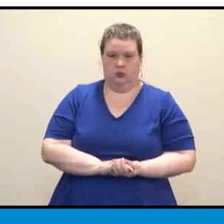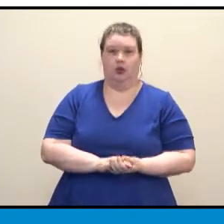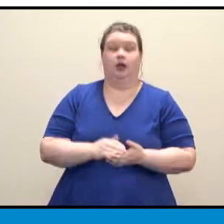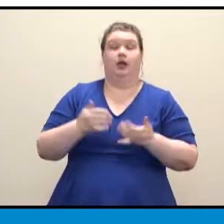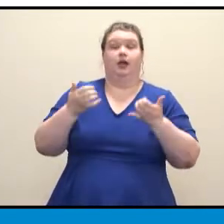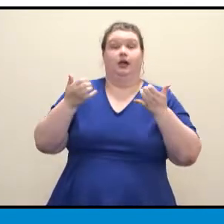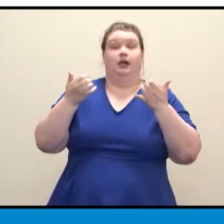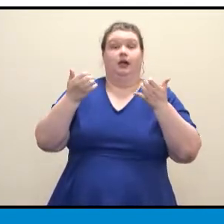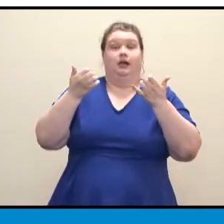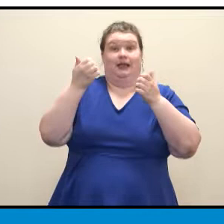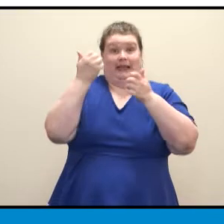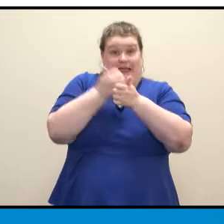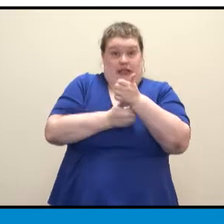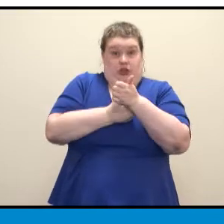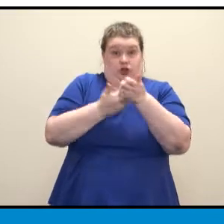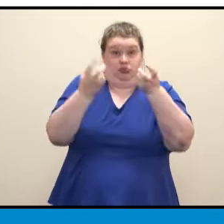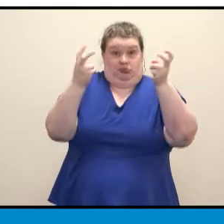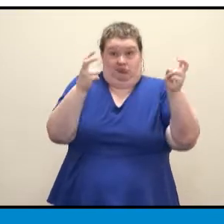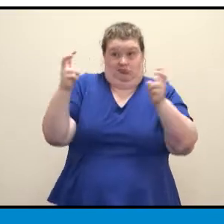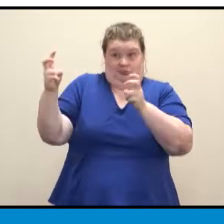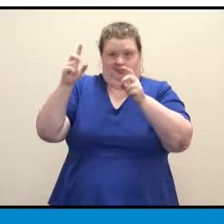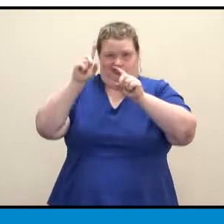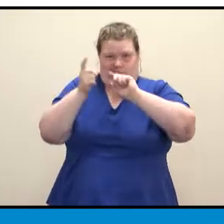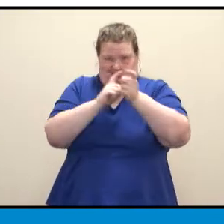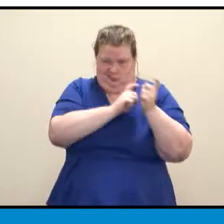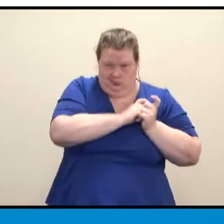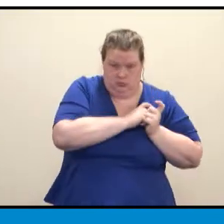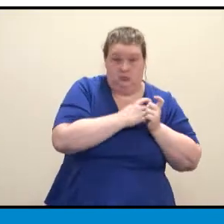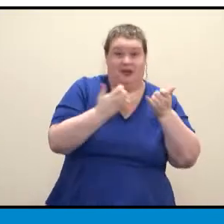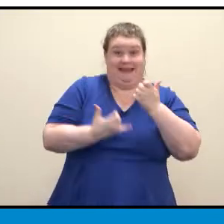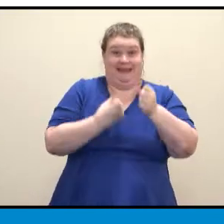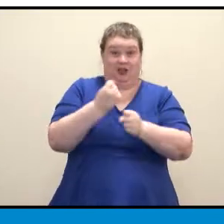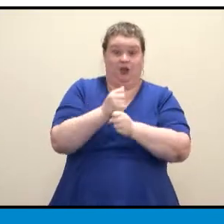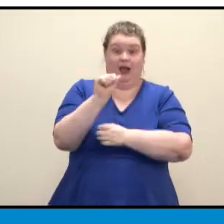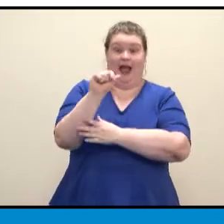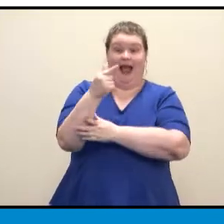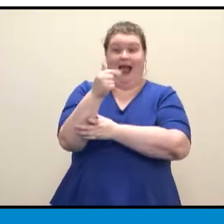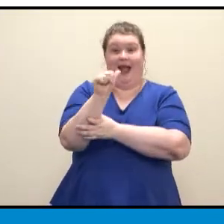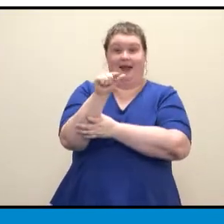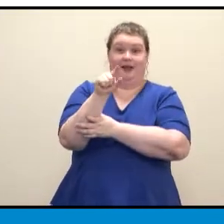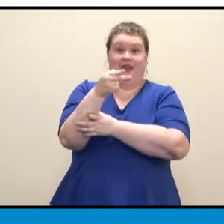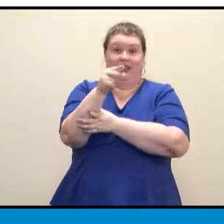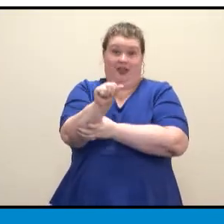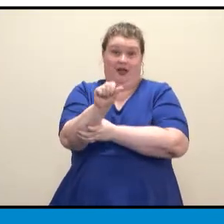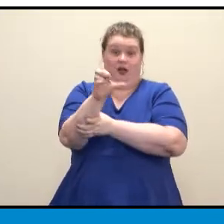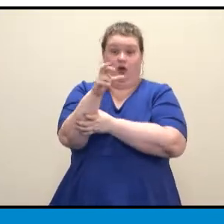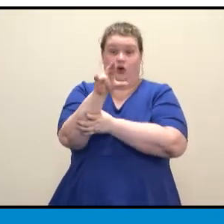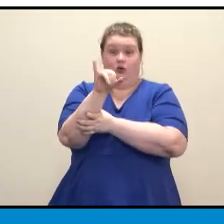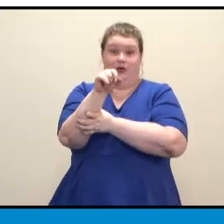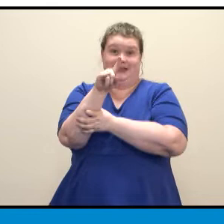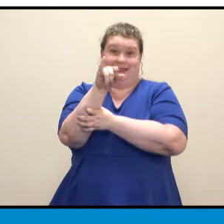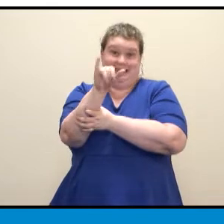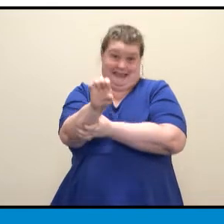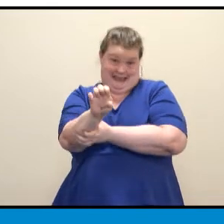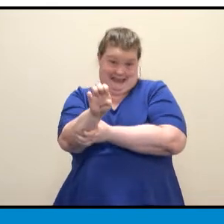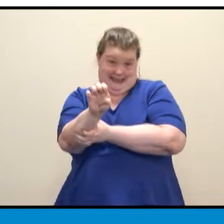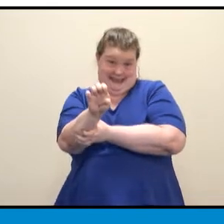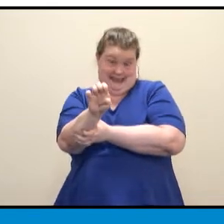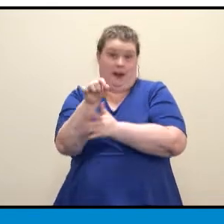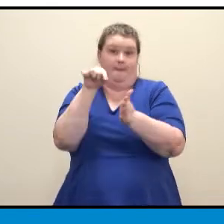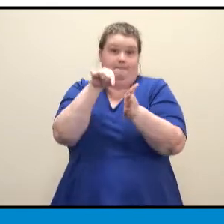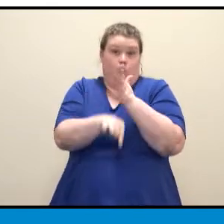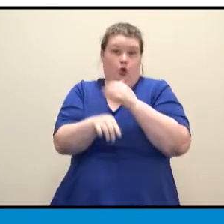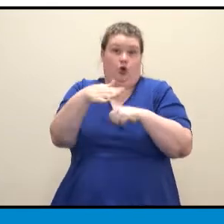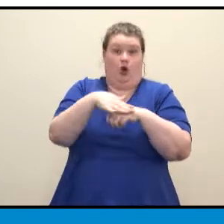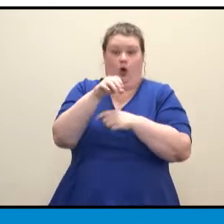and this year's design prompt was the play Agatha Christie's Murder on the Orient Express by Ken Ludwig.